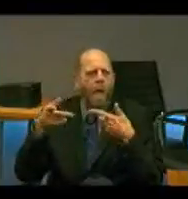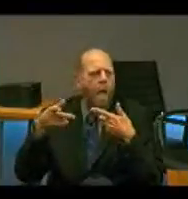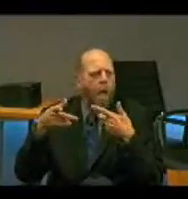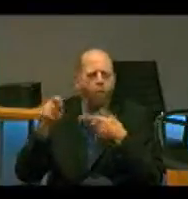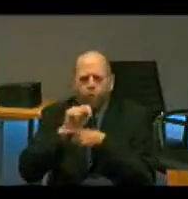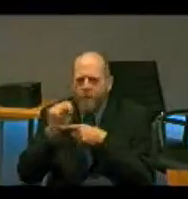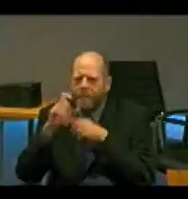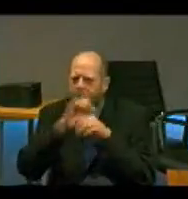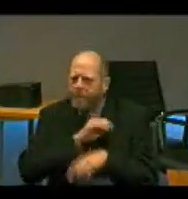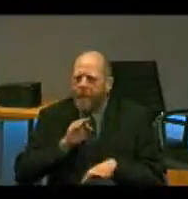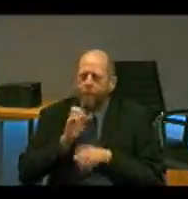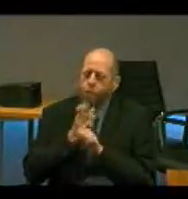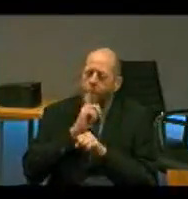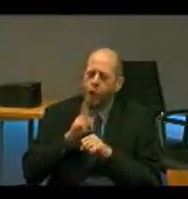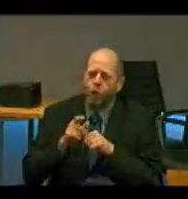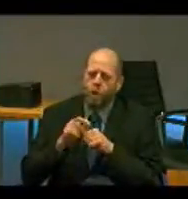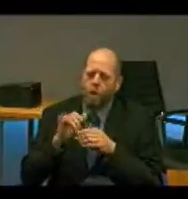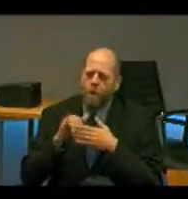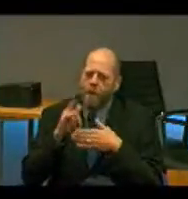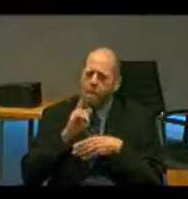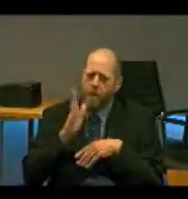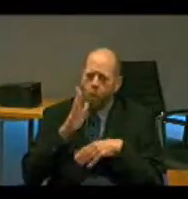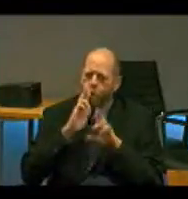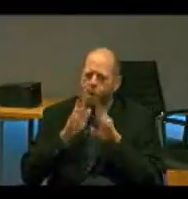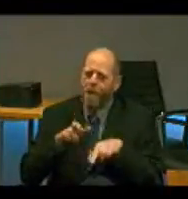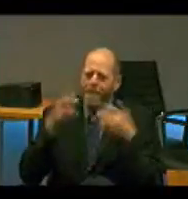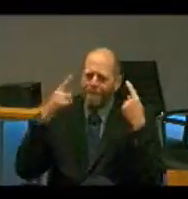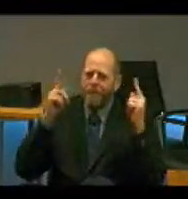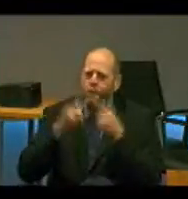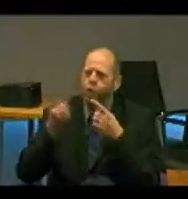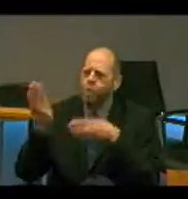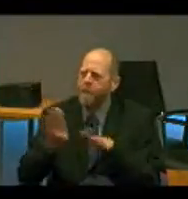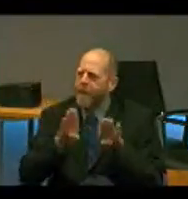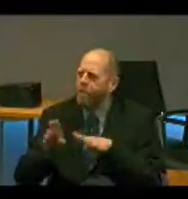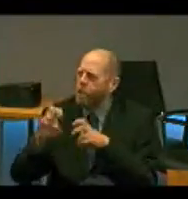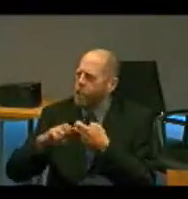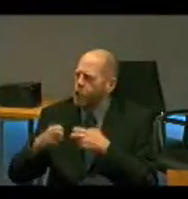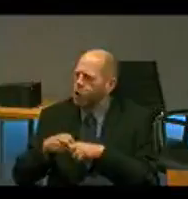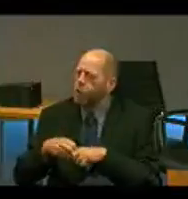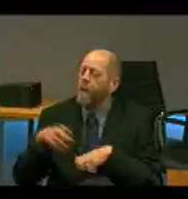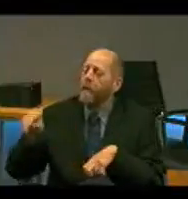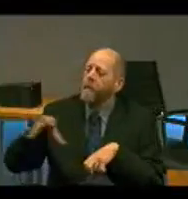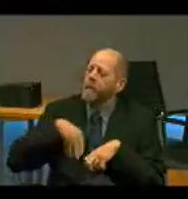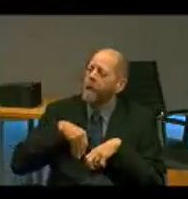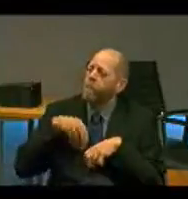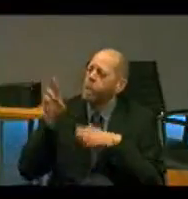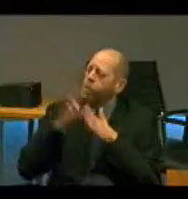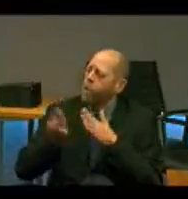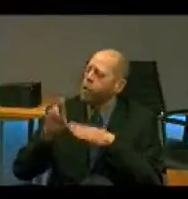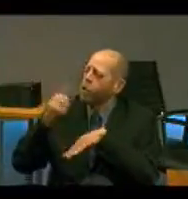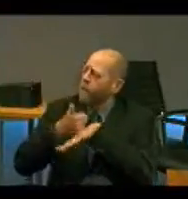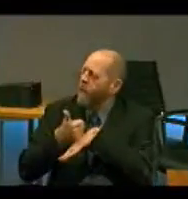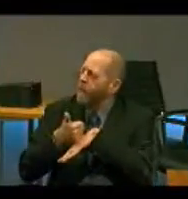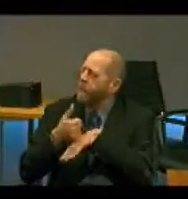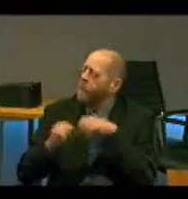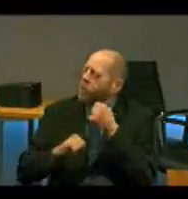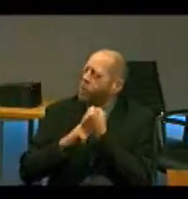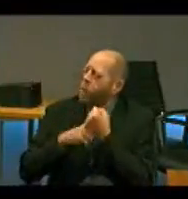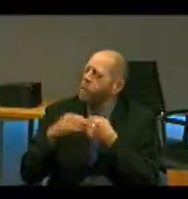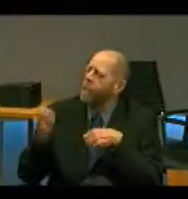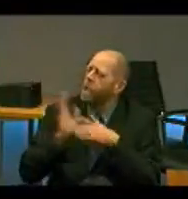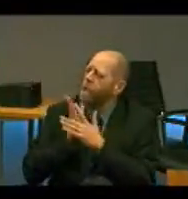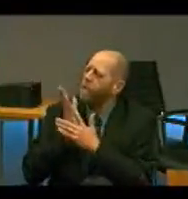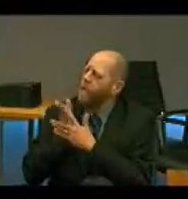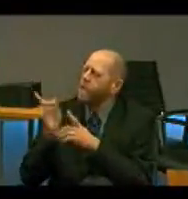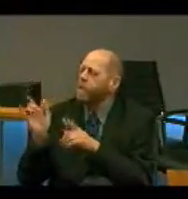staff to ensure that they could respond effectively to behavior issues, and adopting research-based supports and